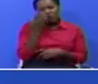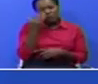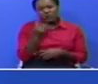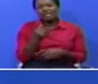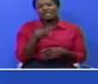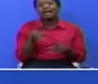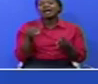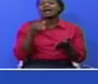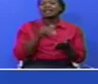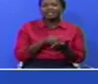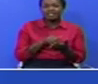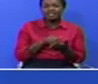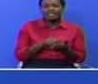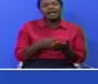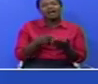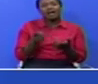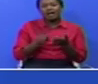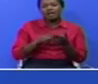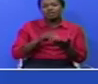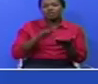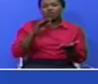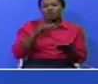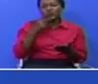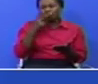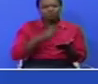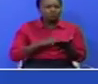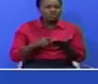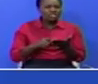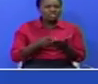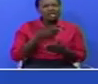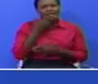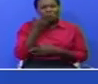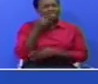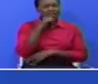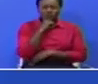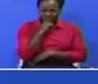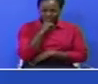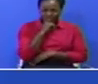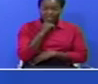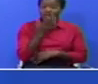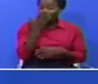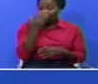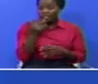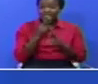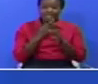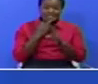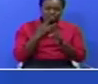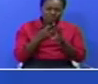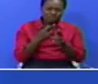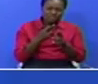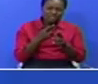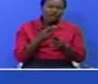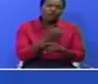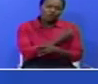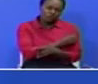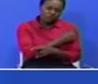him about 2 weeks to come up with a vivid answer. Now, in regards to the that was in regards to the portable clinics. In regards to the issue